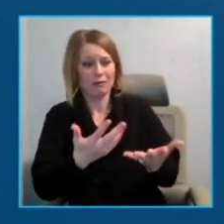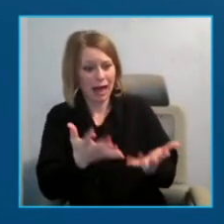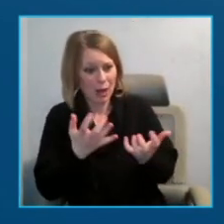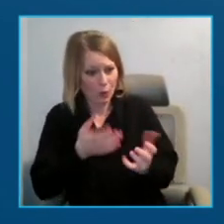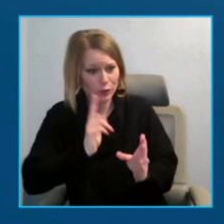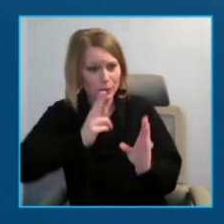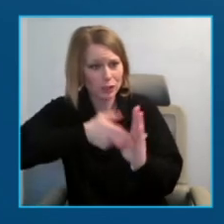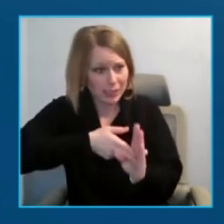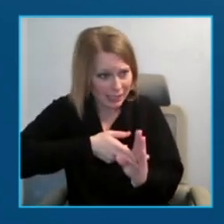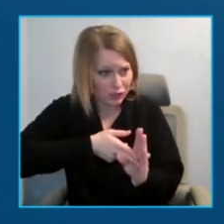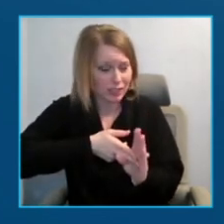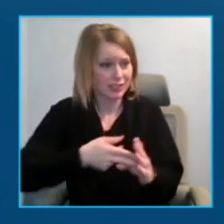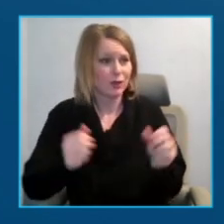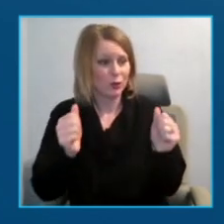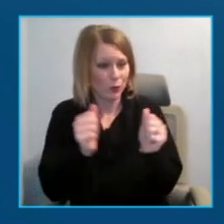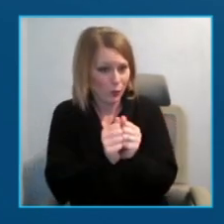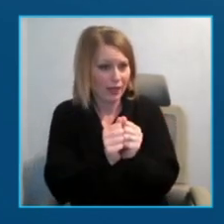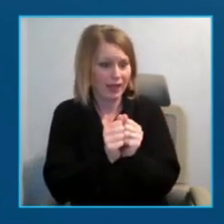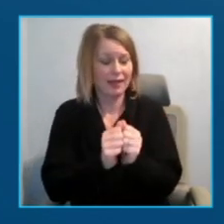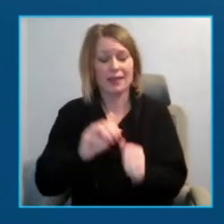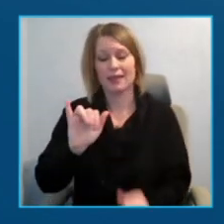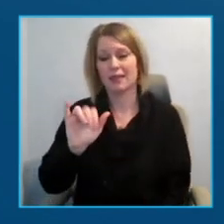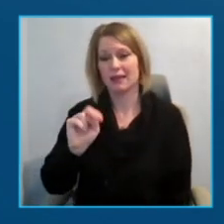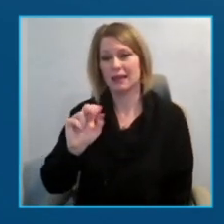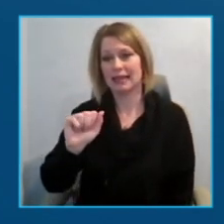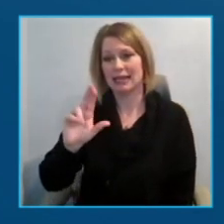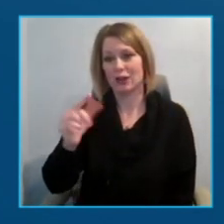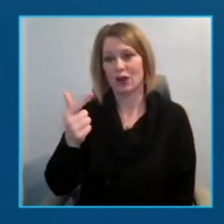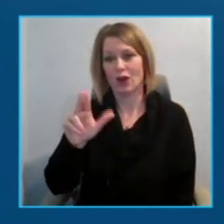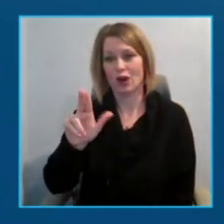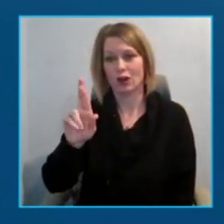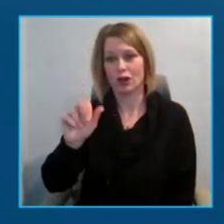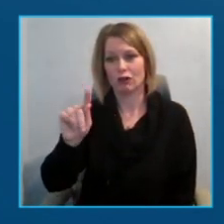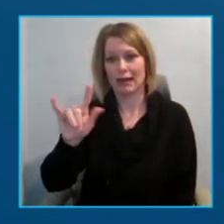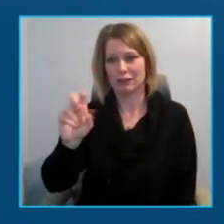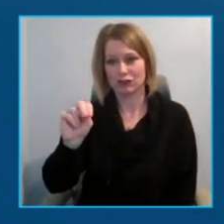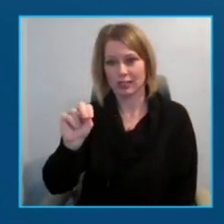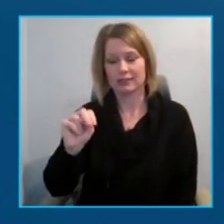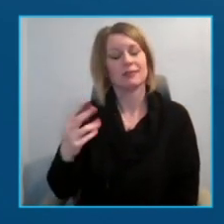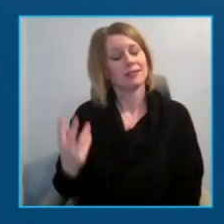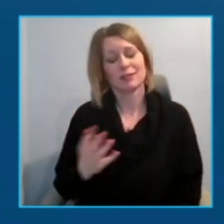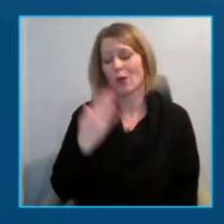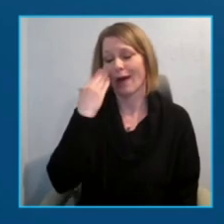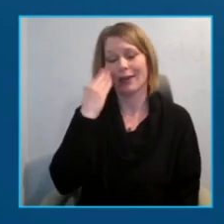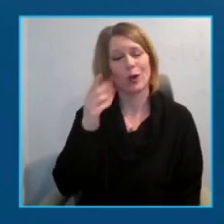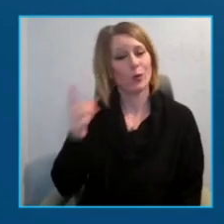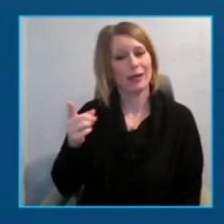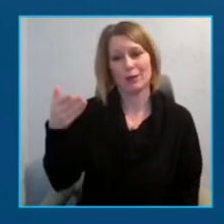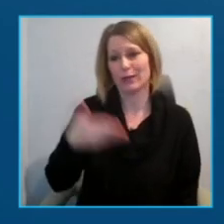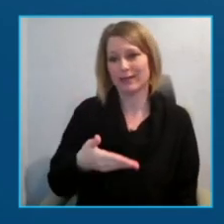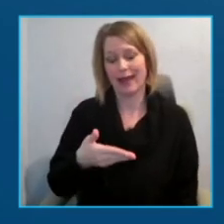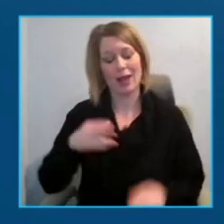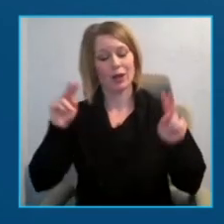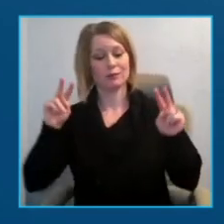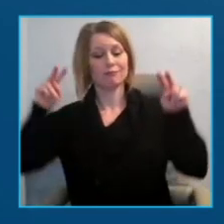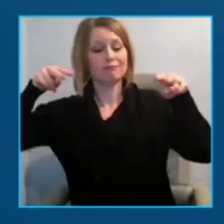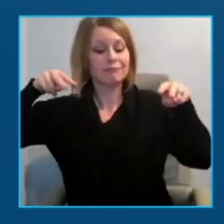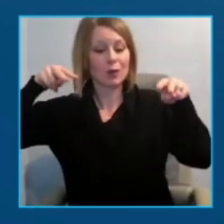the inauguration. And I know he was there in spirit to make history on January the 20th.